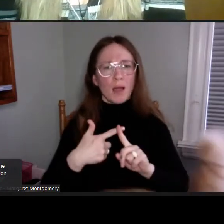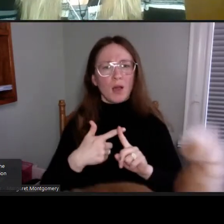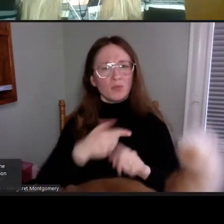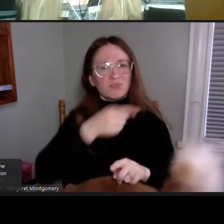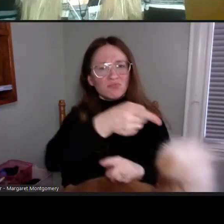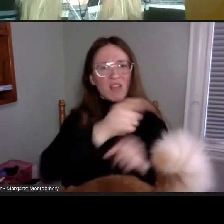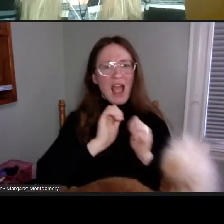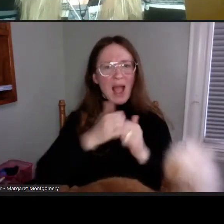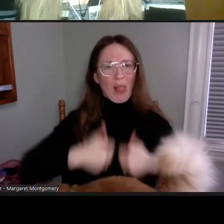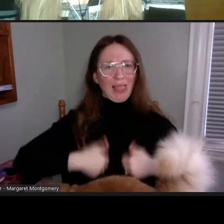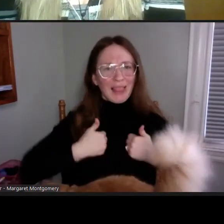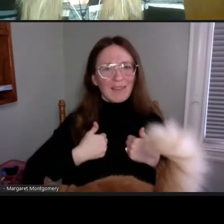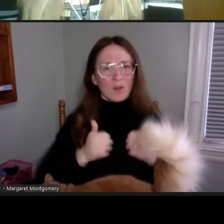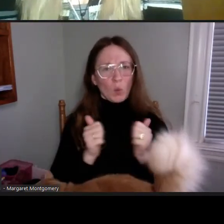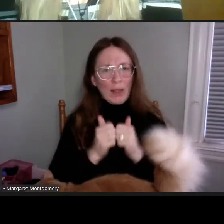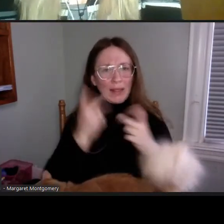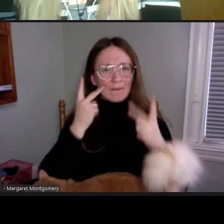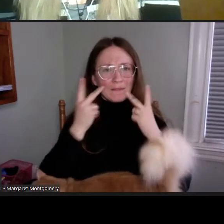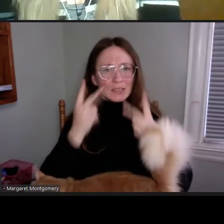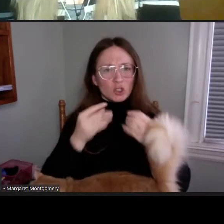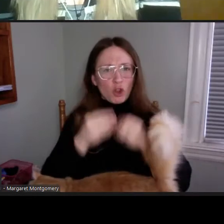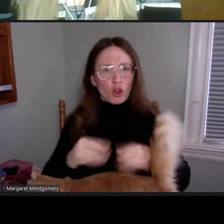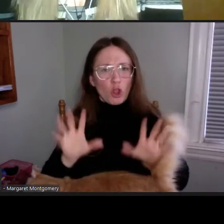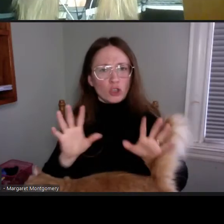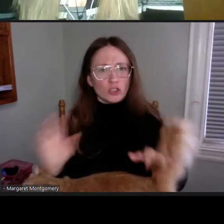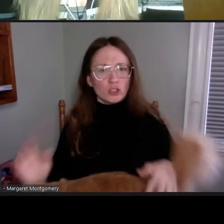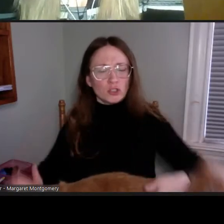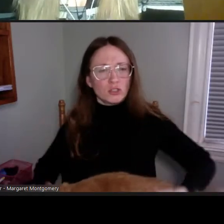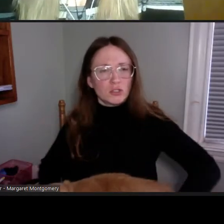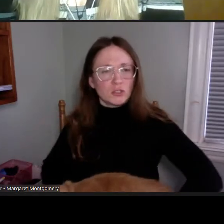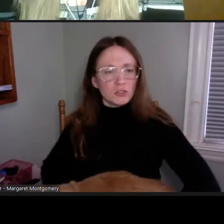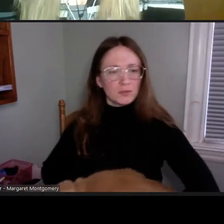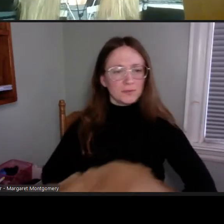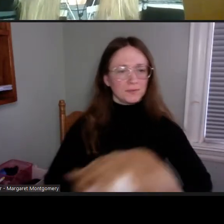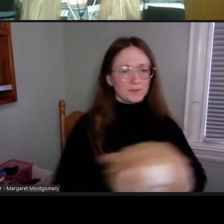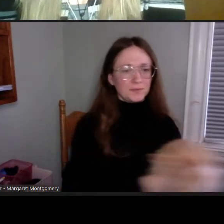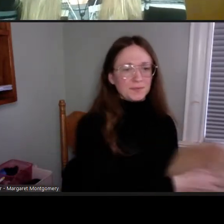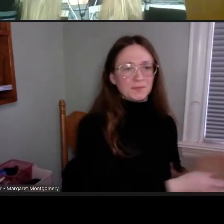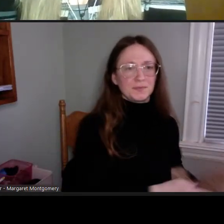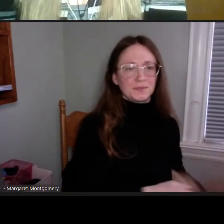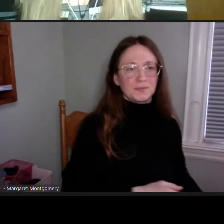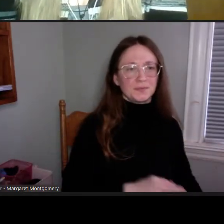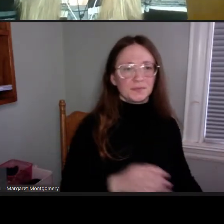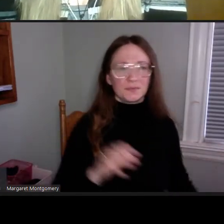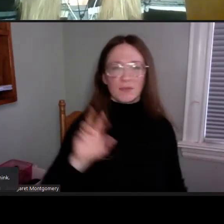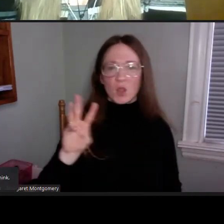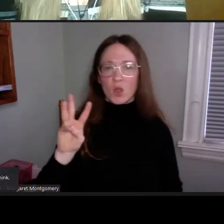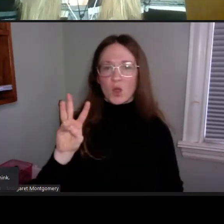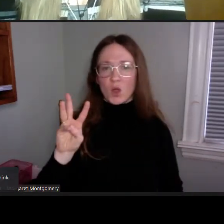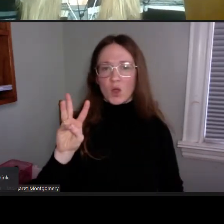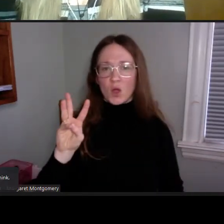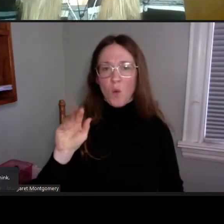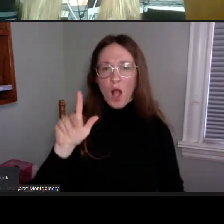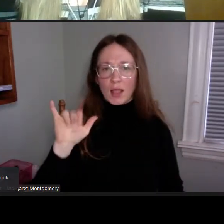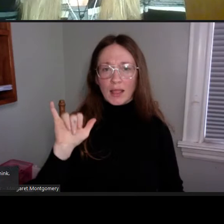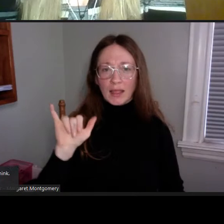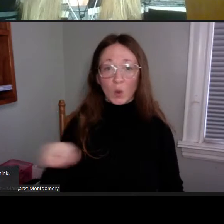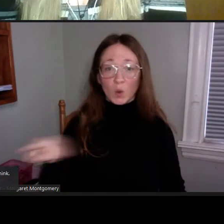Wow, that's a good one. You know, it's not as scary as you think,